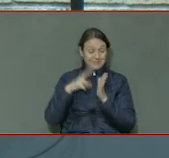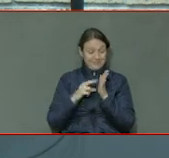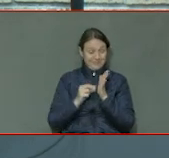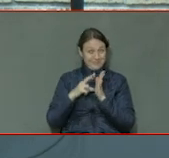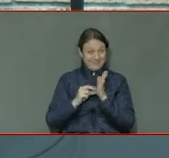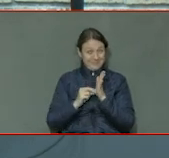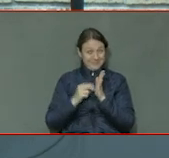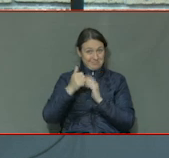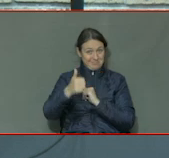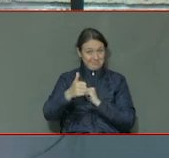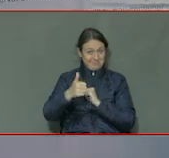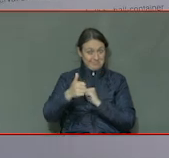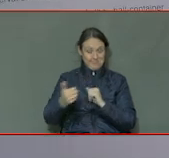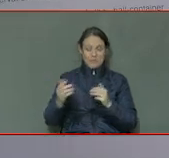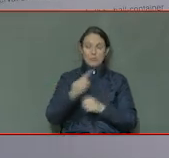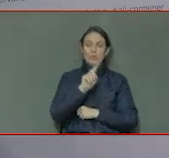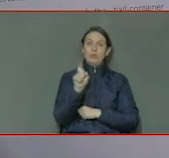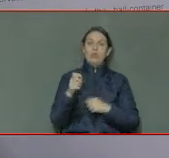Okay, so let's take the question.